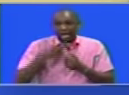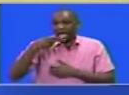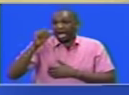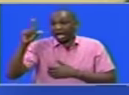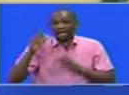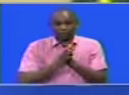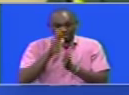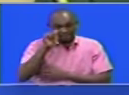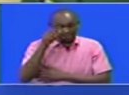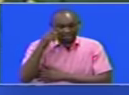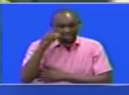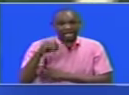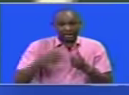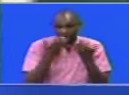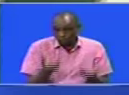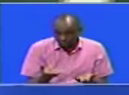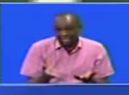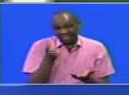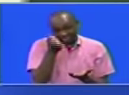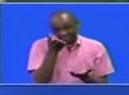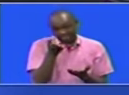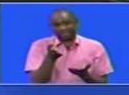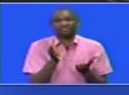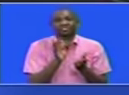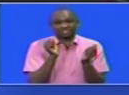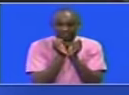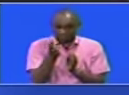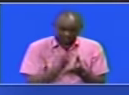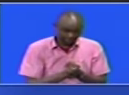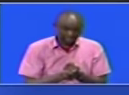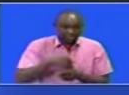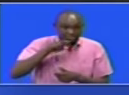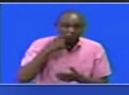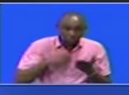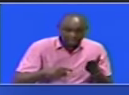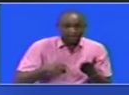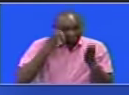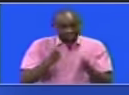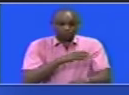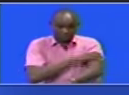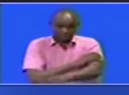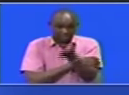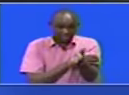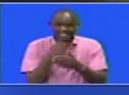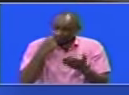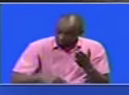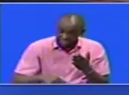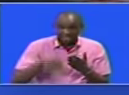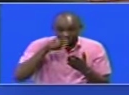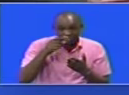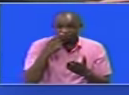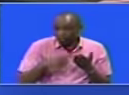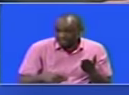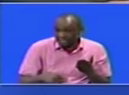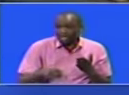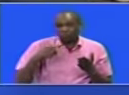City and Burnley that took place at the KCOM Stadium. Stanley Okumbi, who is the custodian of the All-Stars, says he is looking forward to